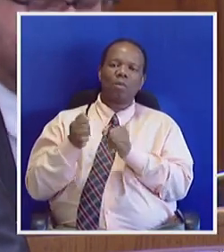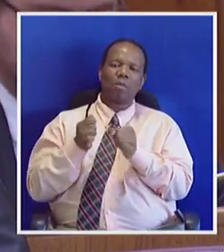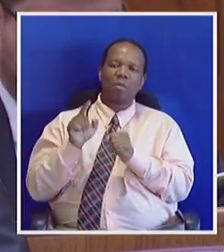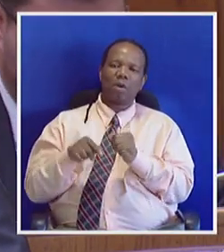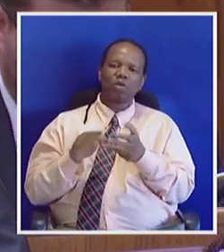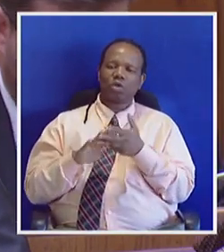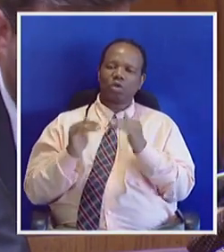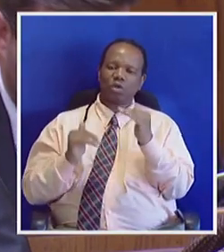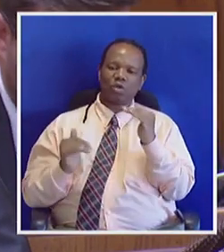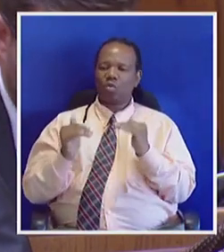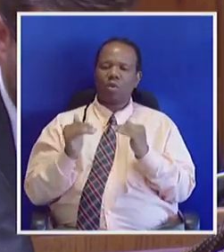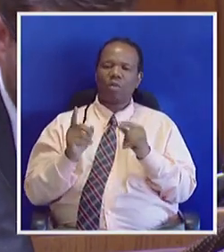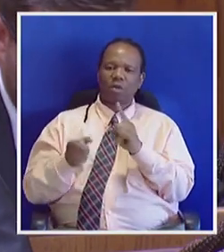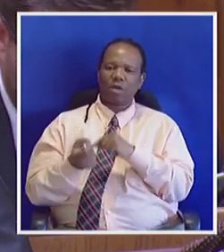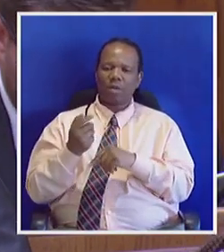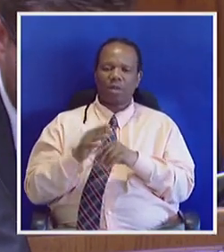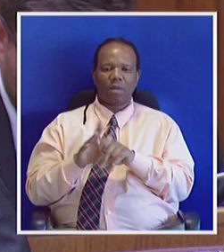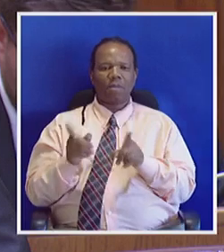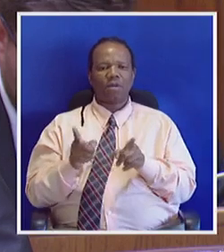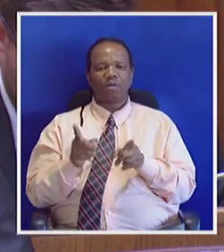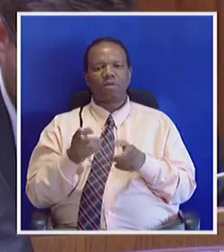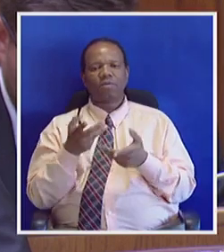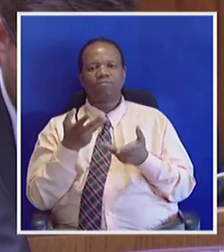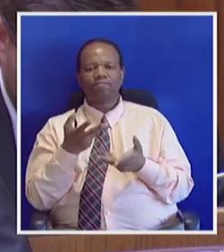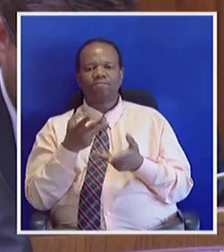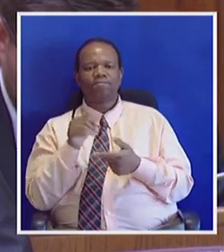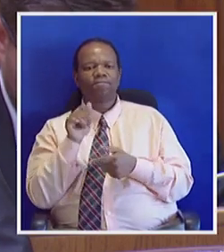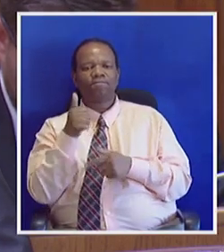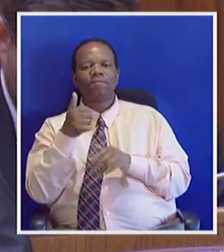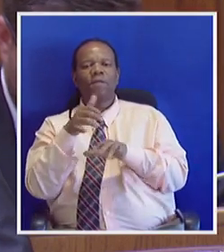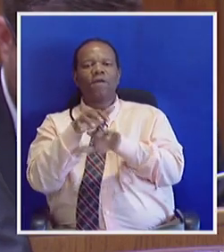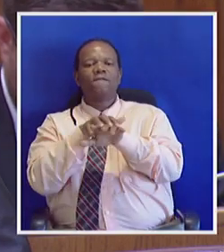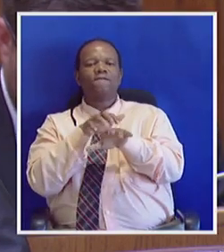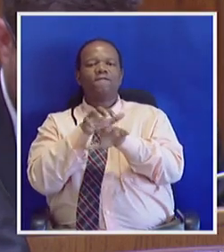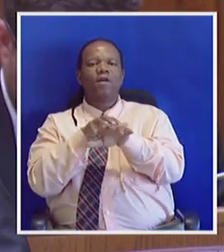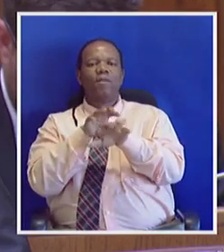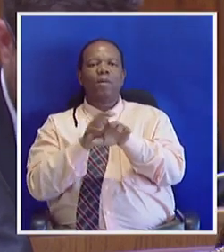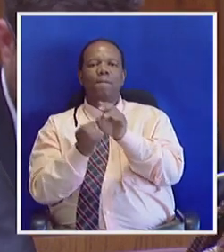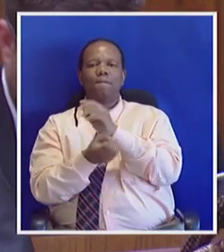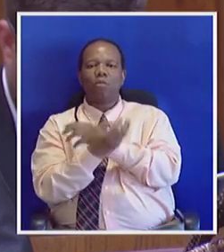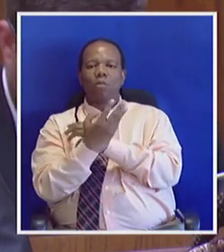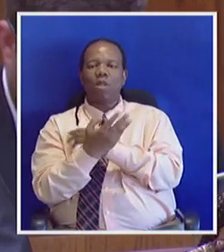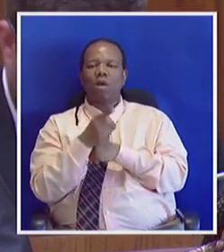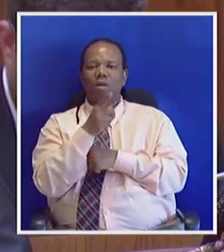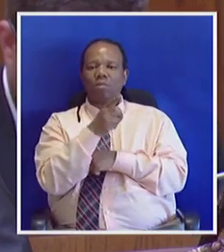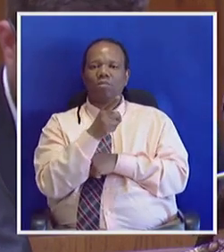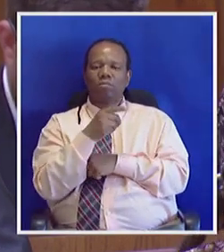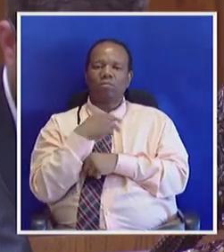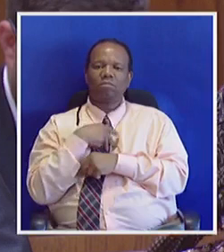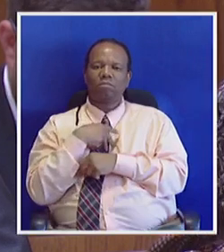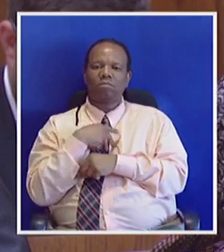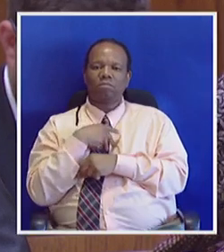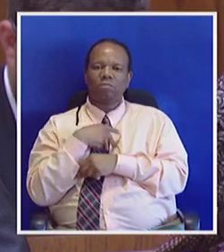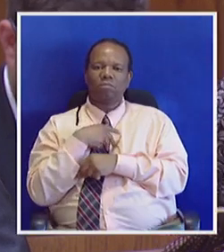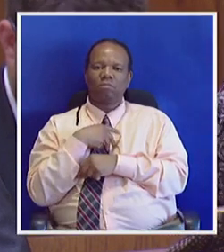tlhokometse ho engwe ya mapolasi mane versus born. Mo batho ba bo rona ba tlatlapuang